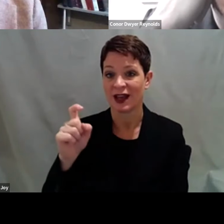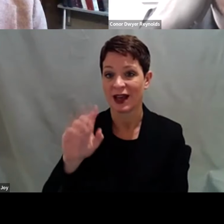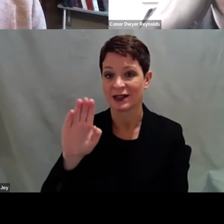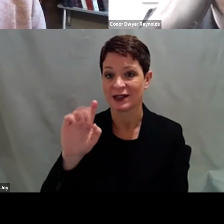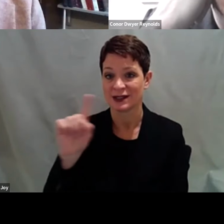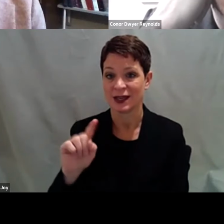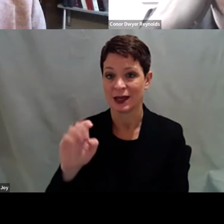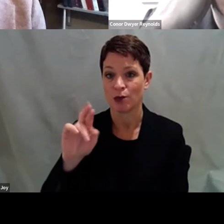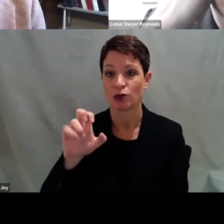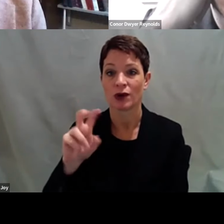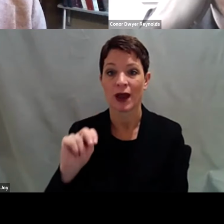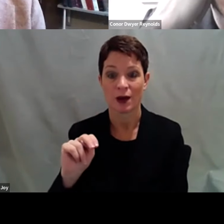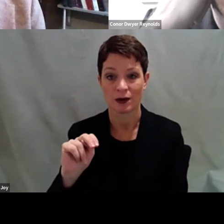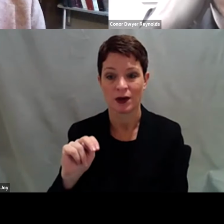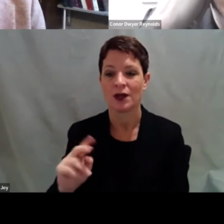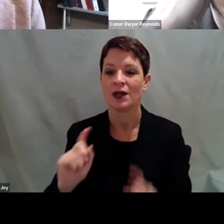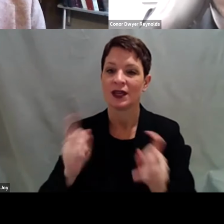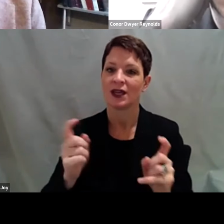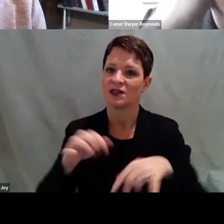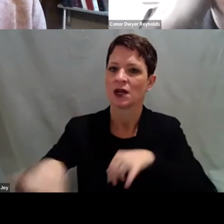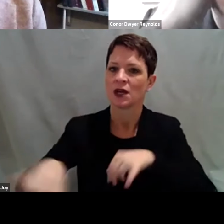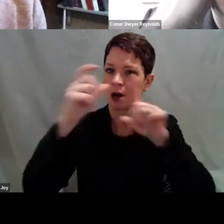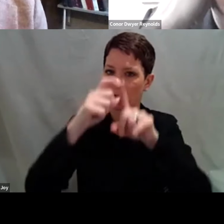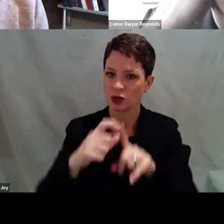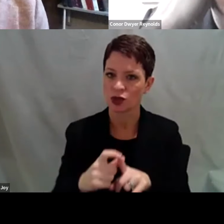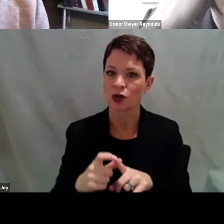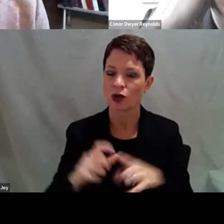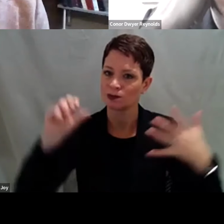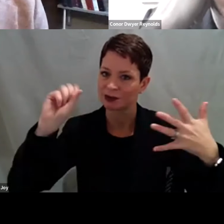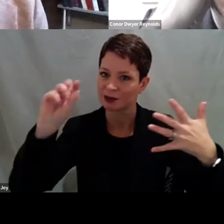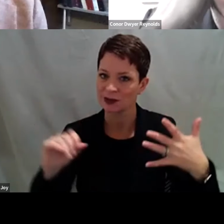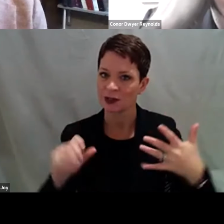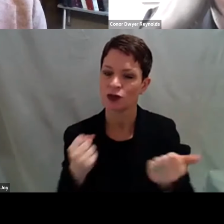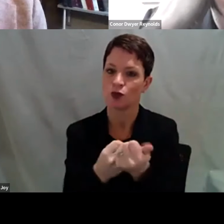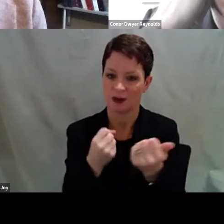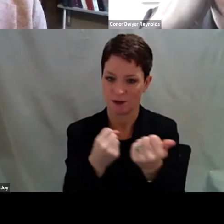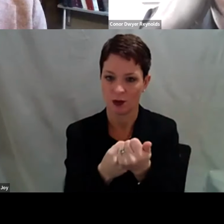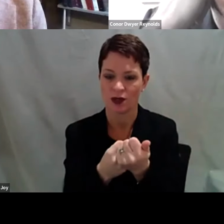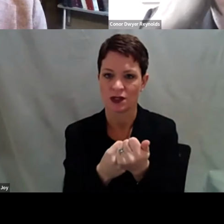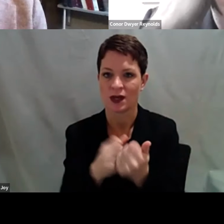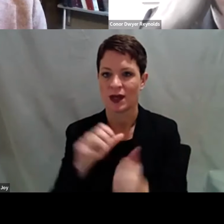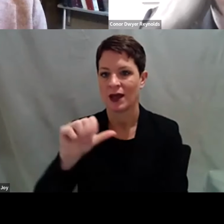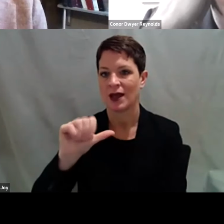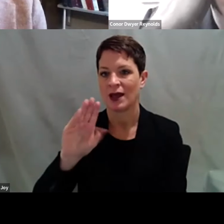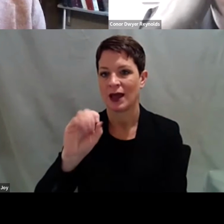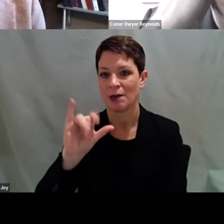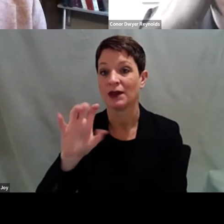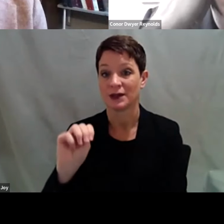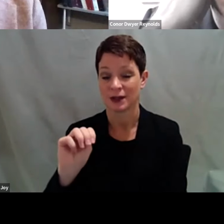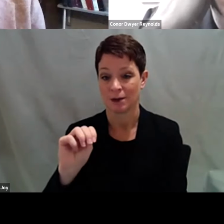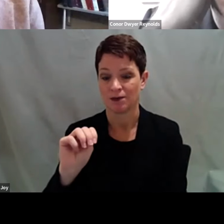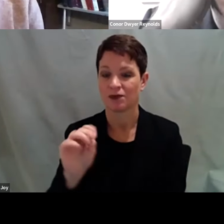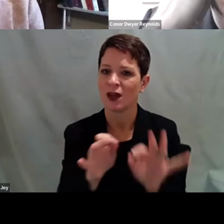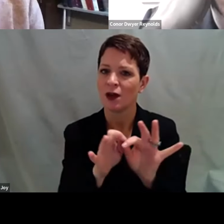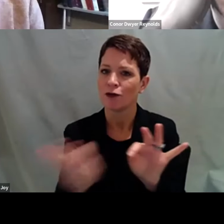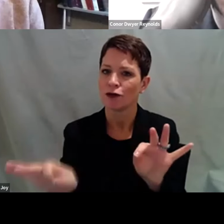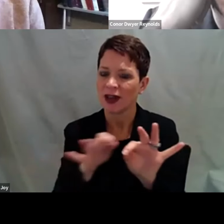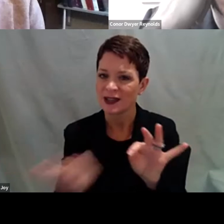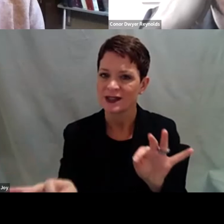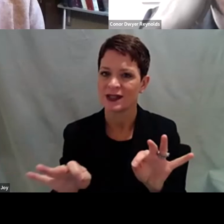who provides a list of common terms that reinforce ableism. Phrases and